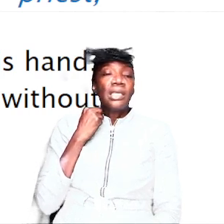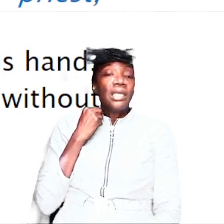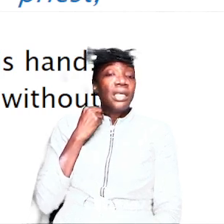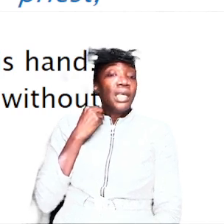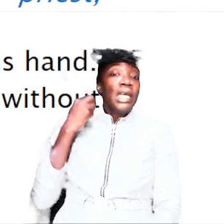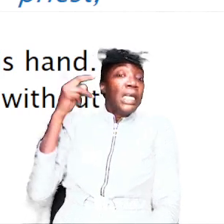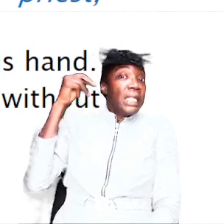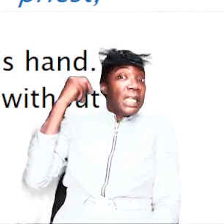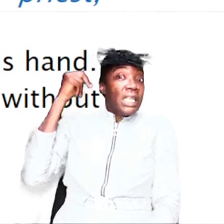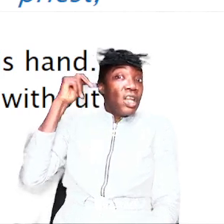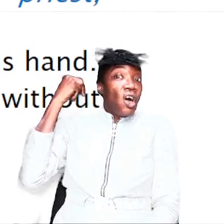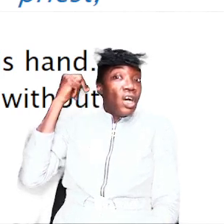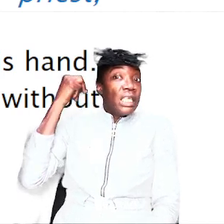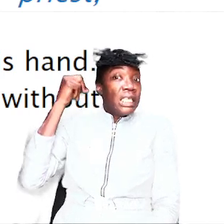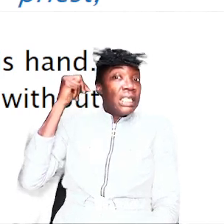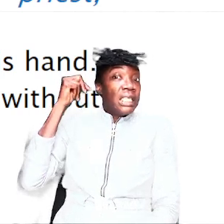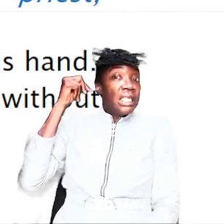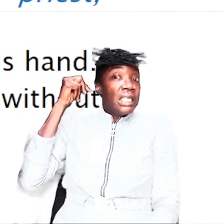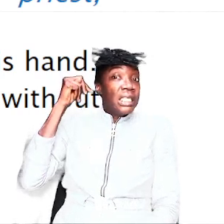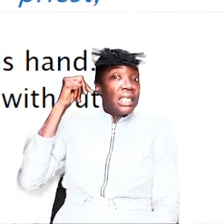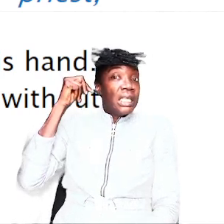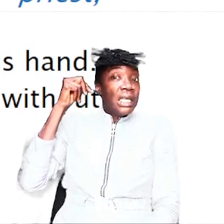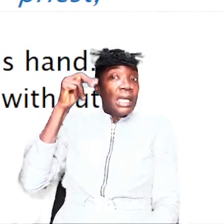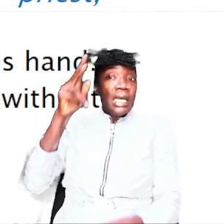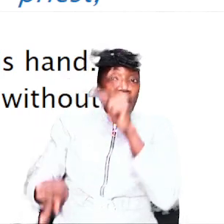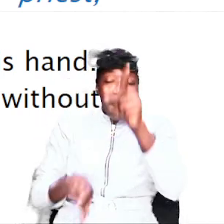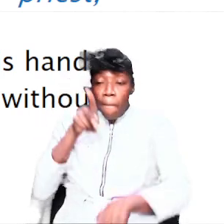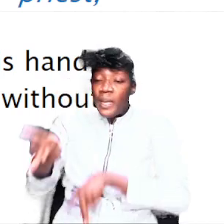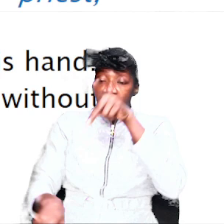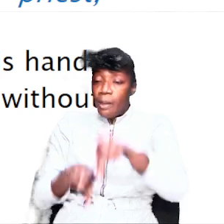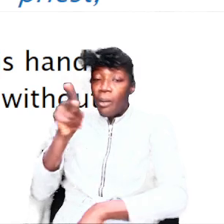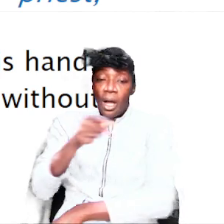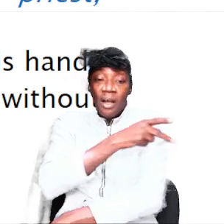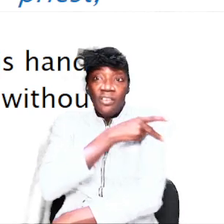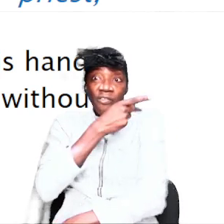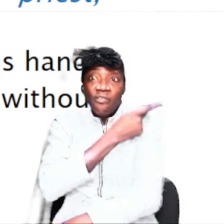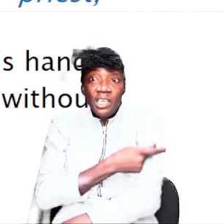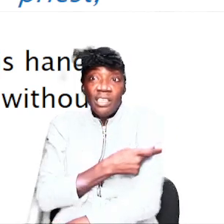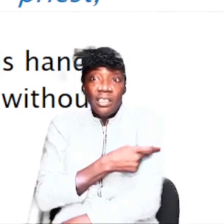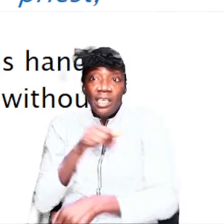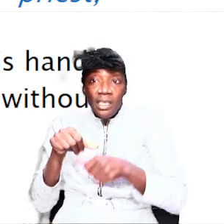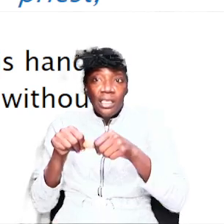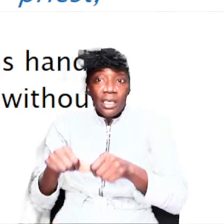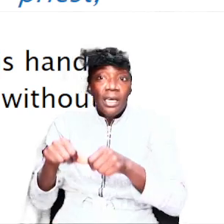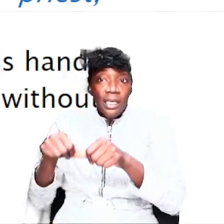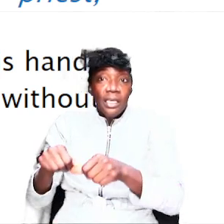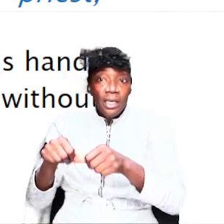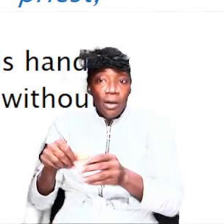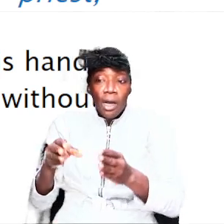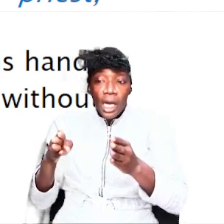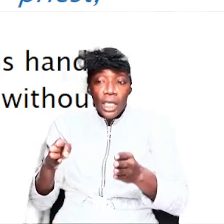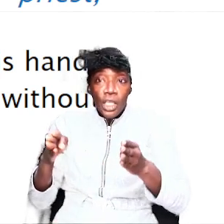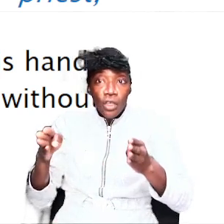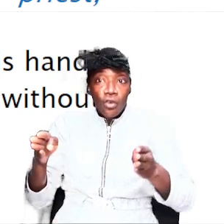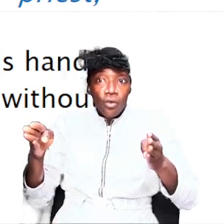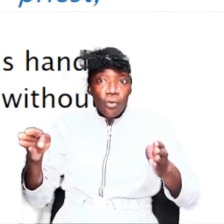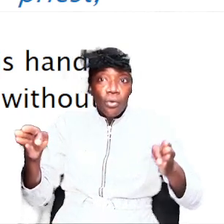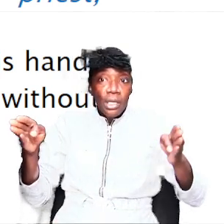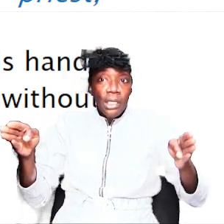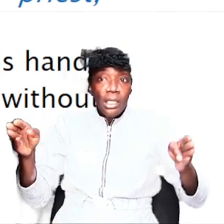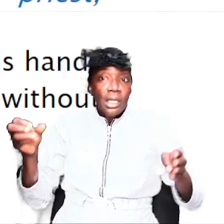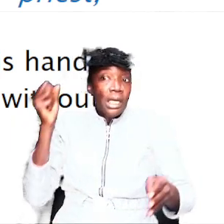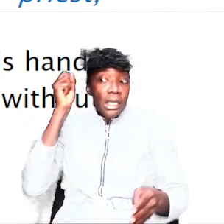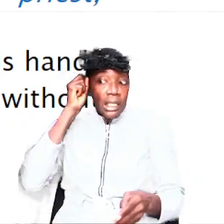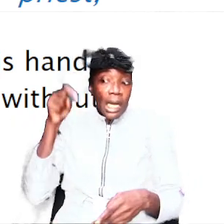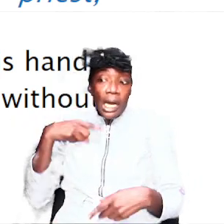that the noise was in the host of the Philistine went on and increased. And Saul said unto